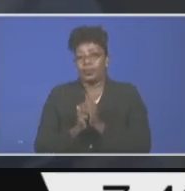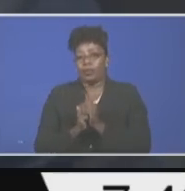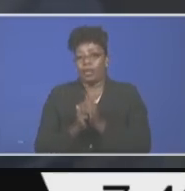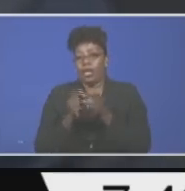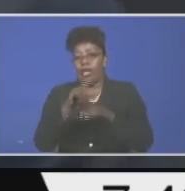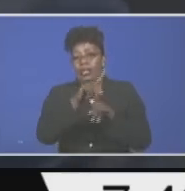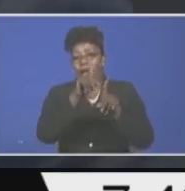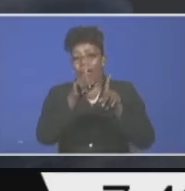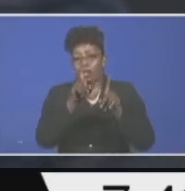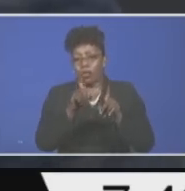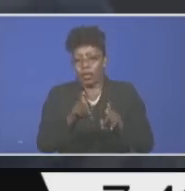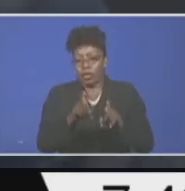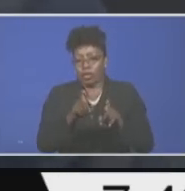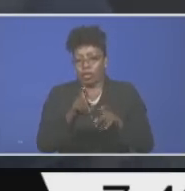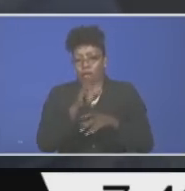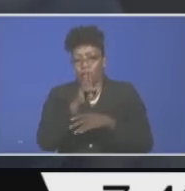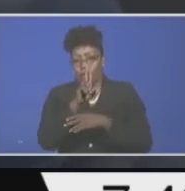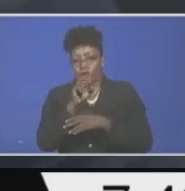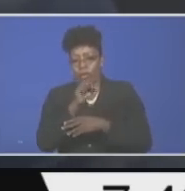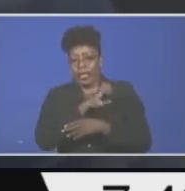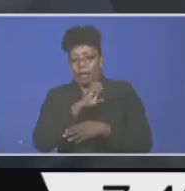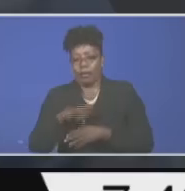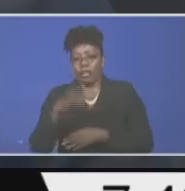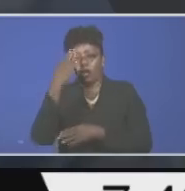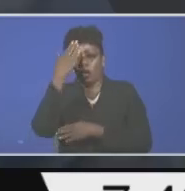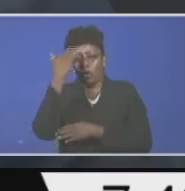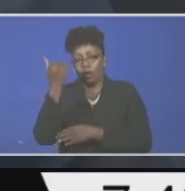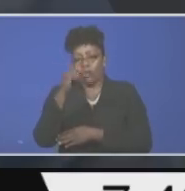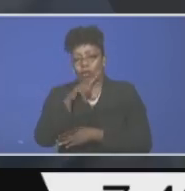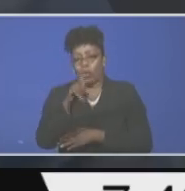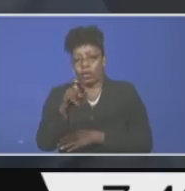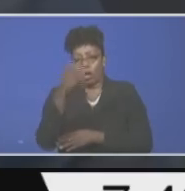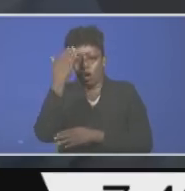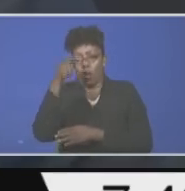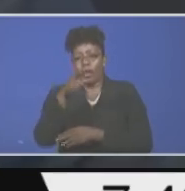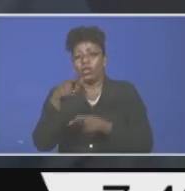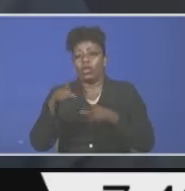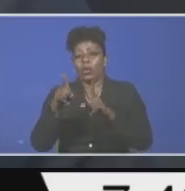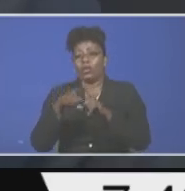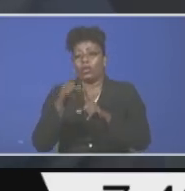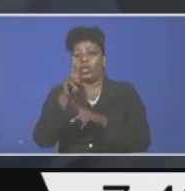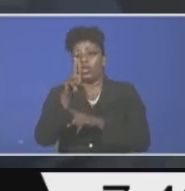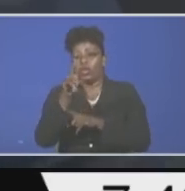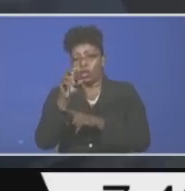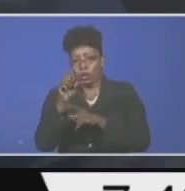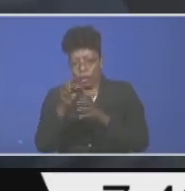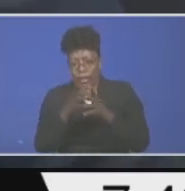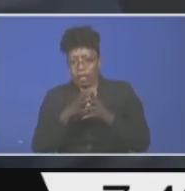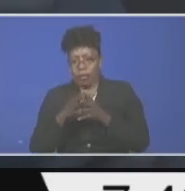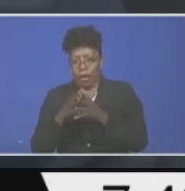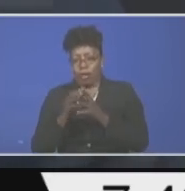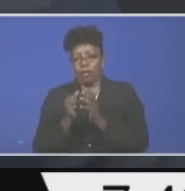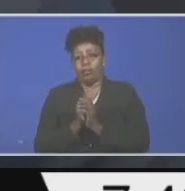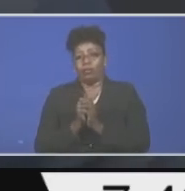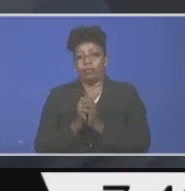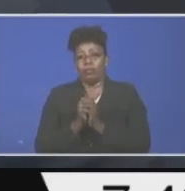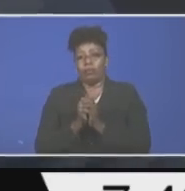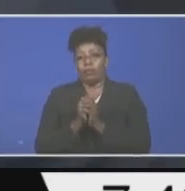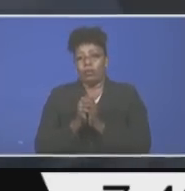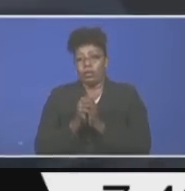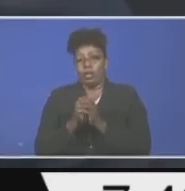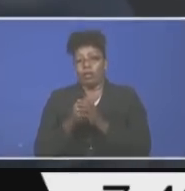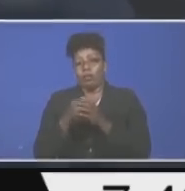asked by a consular officer in the U.S. Embassy, why are you going to the United States? He's actually going for an